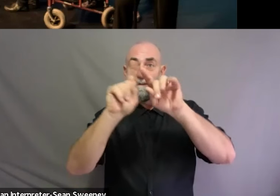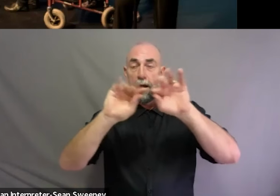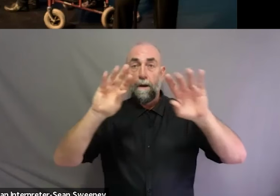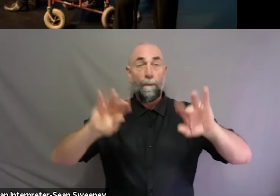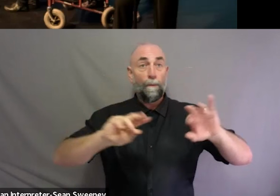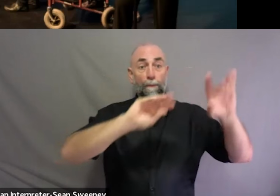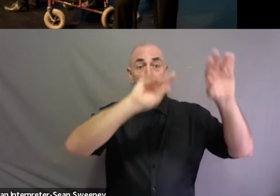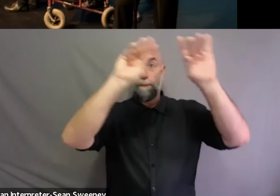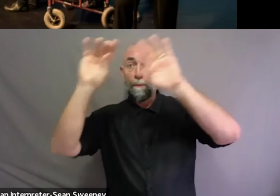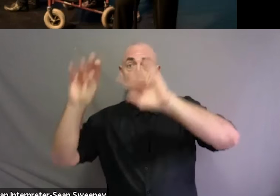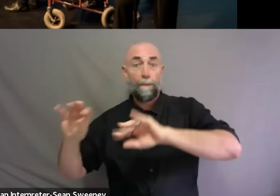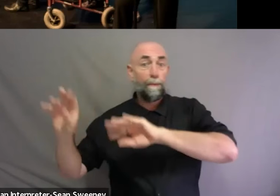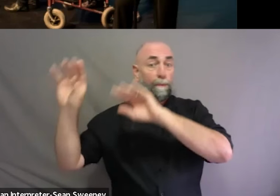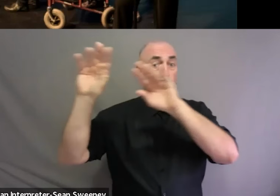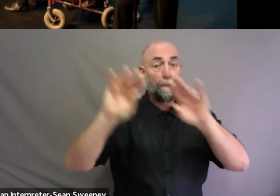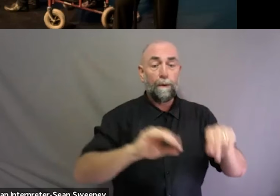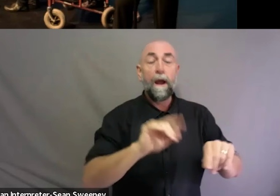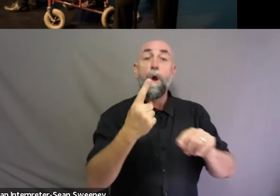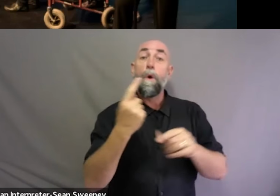designed the artwork.